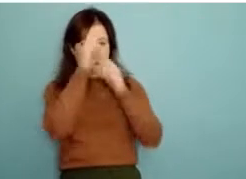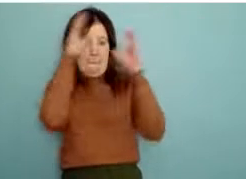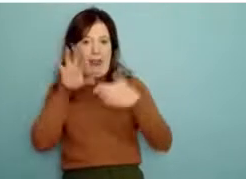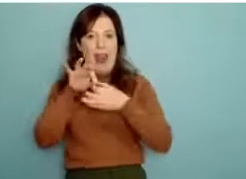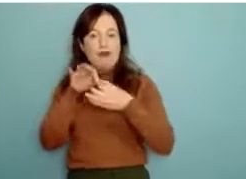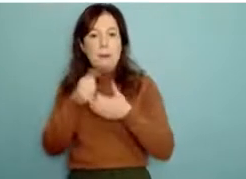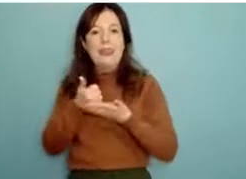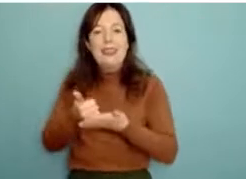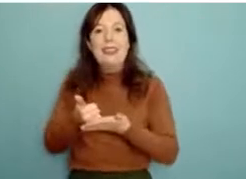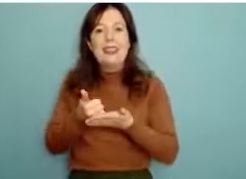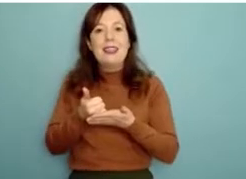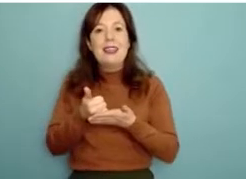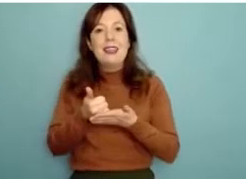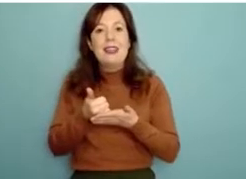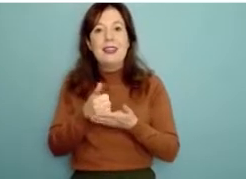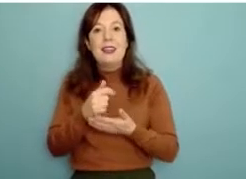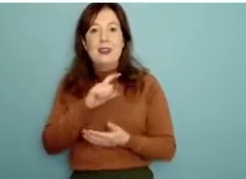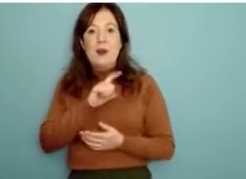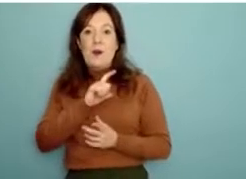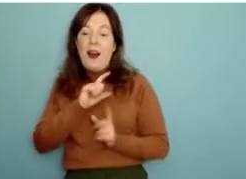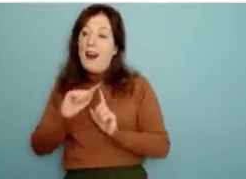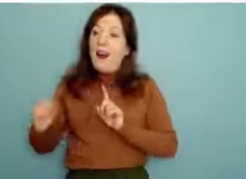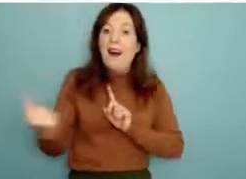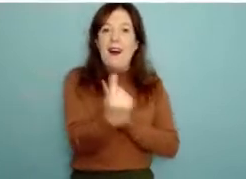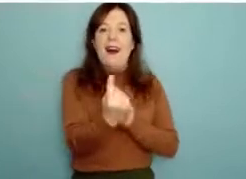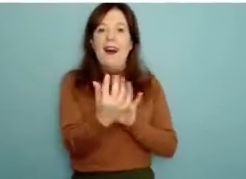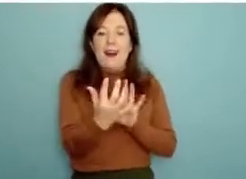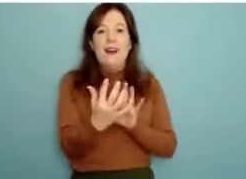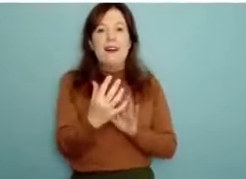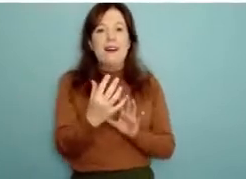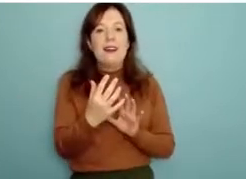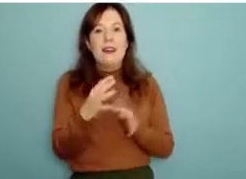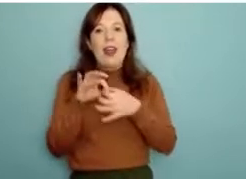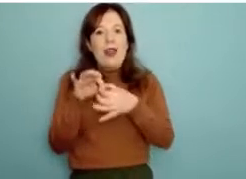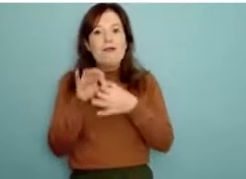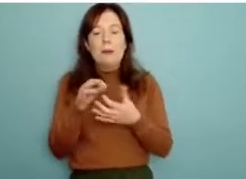is not what you were expecting to see when you were preparing the session.